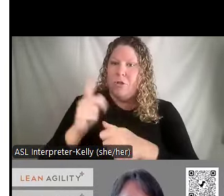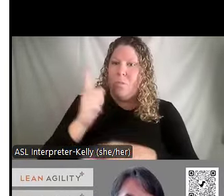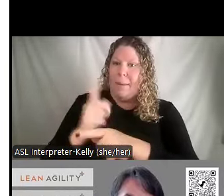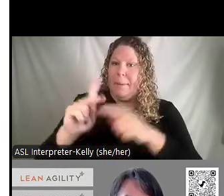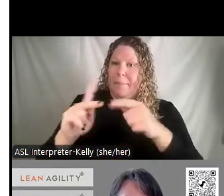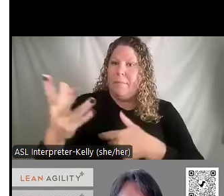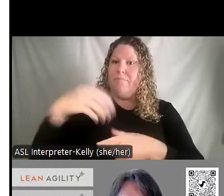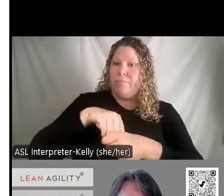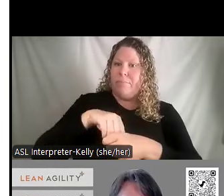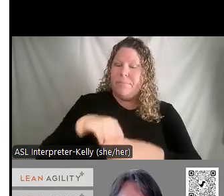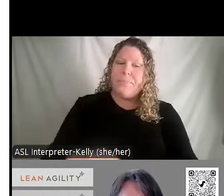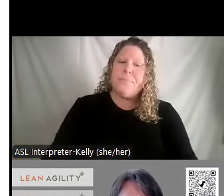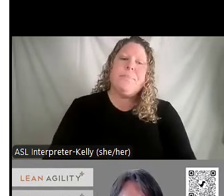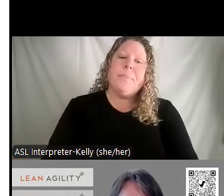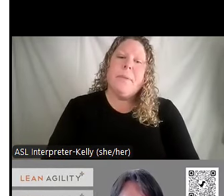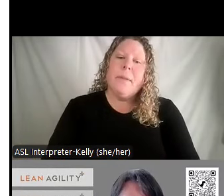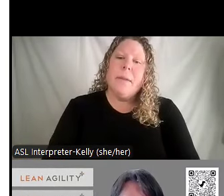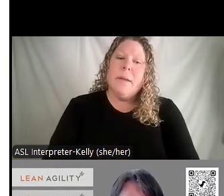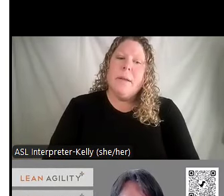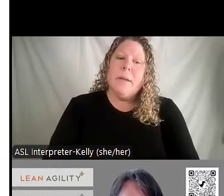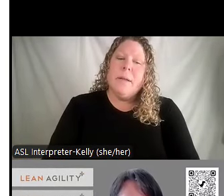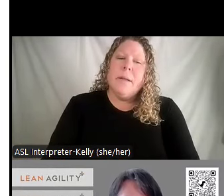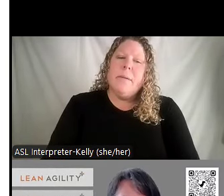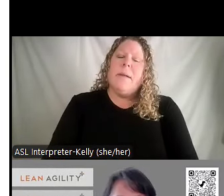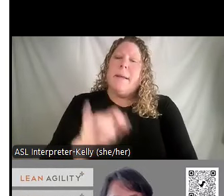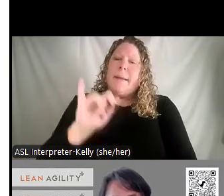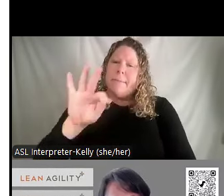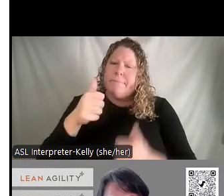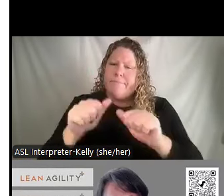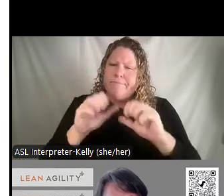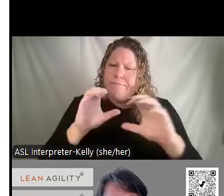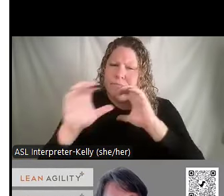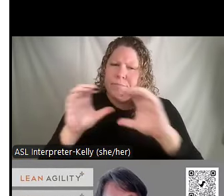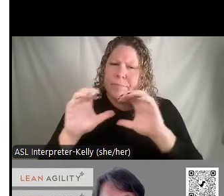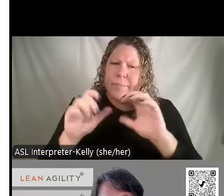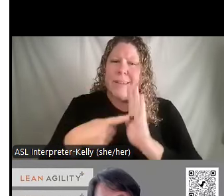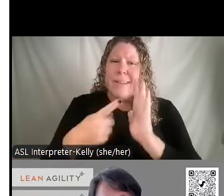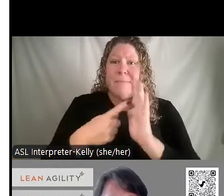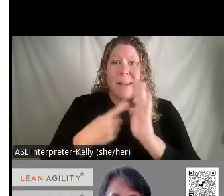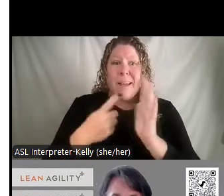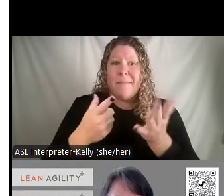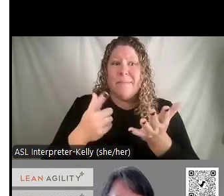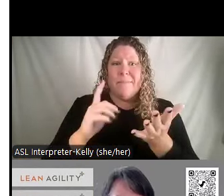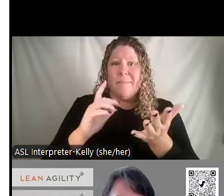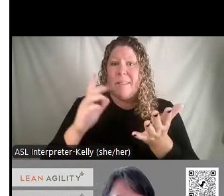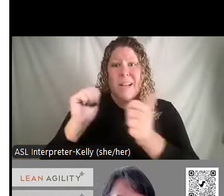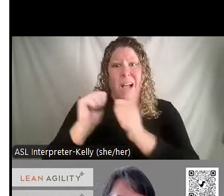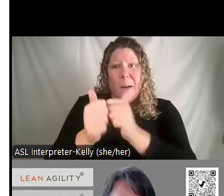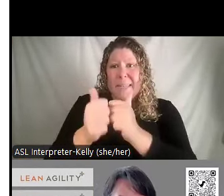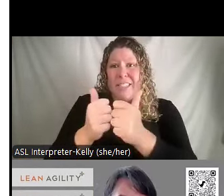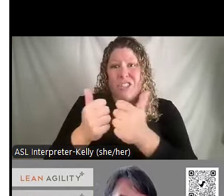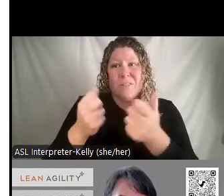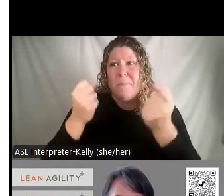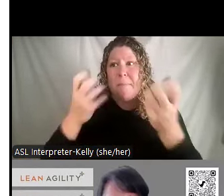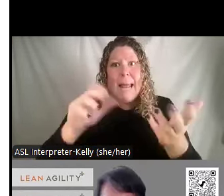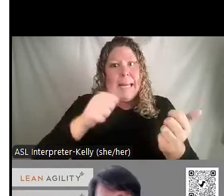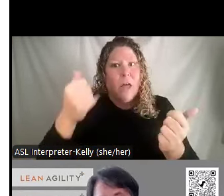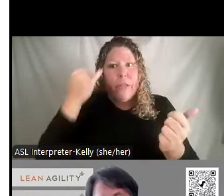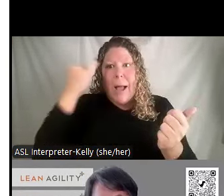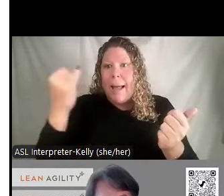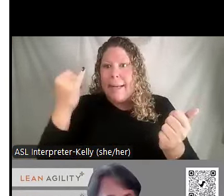run into a challenge when we try to communicate our idea. Our idea is in competition with so many other ideas. Our improvement idea